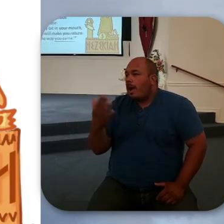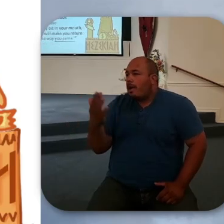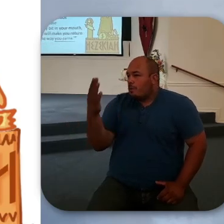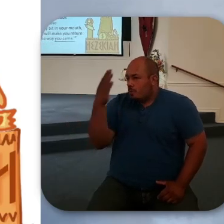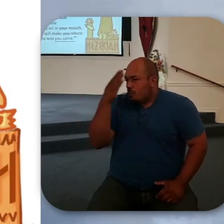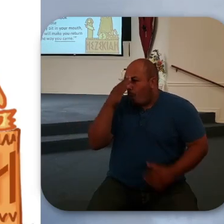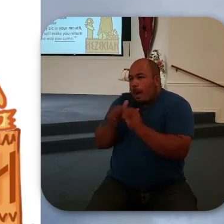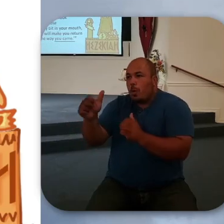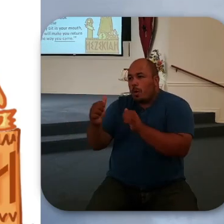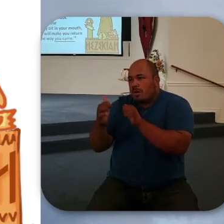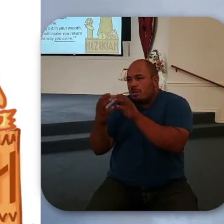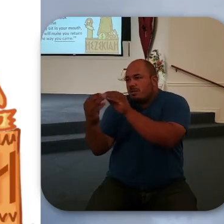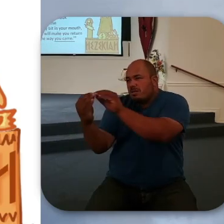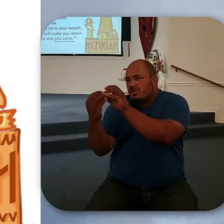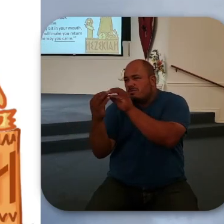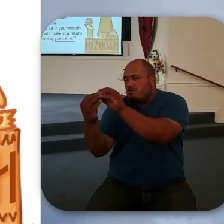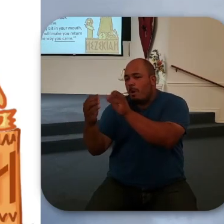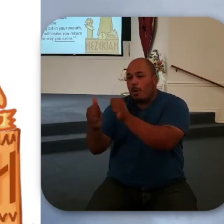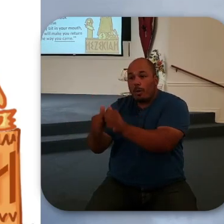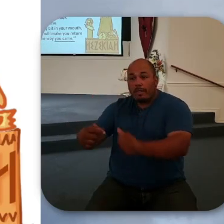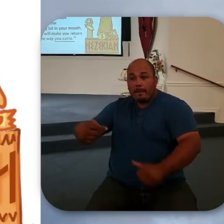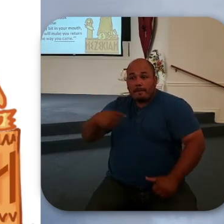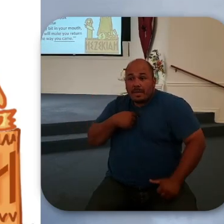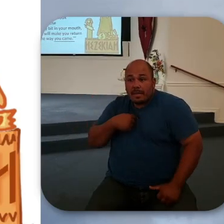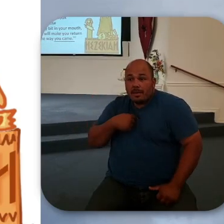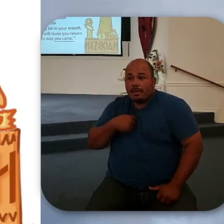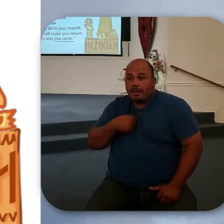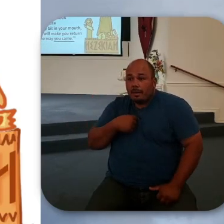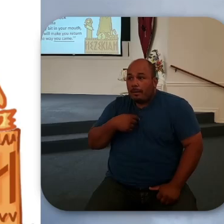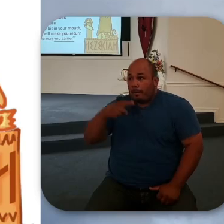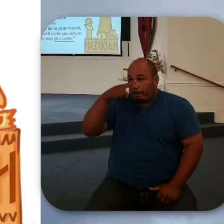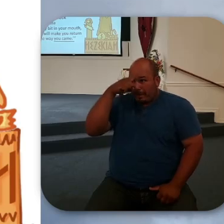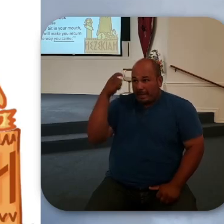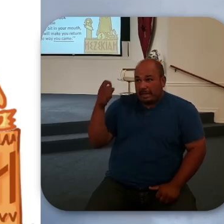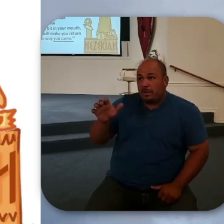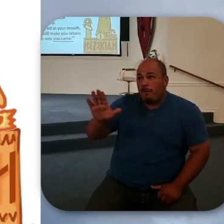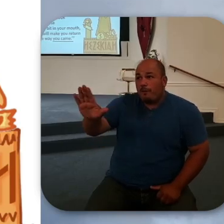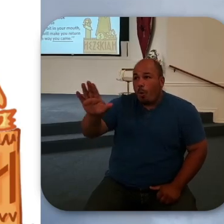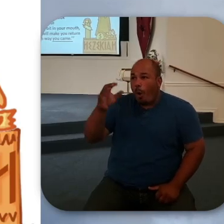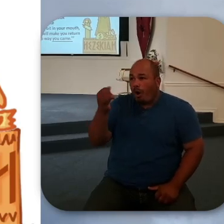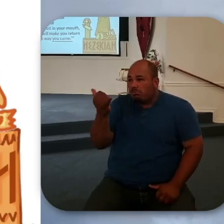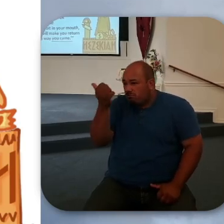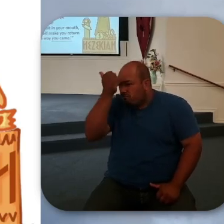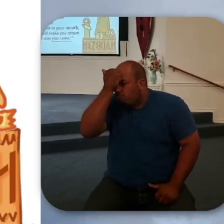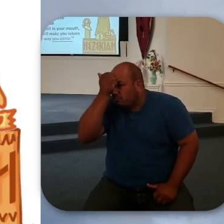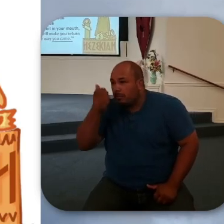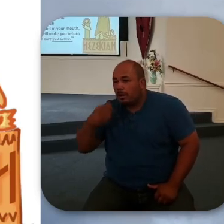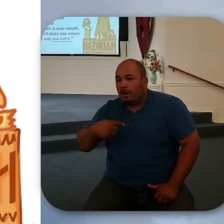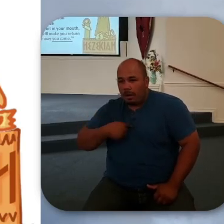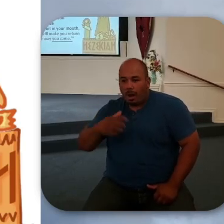me. Because you rage against me and because your insolence has reached my ears, I will put my